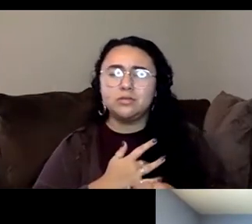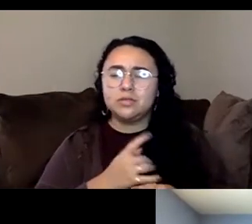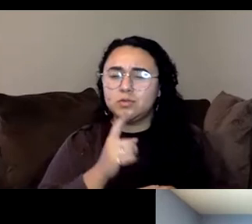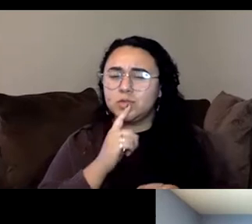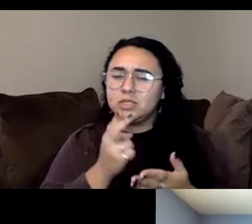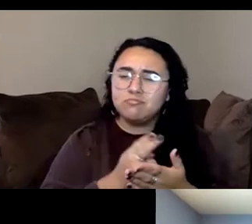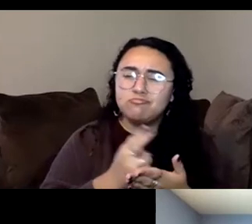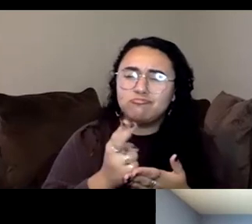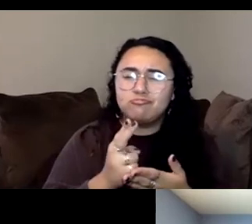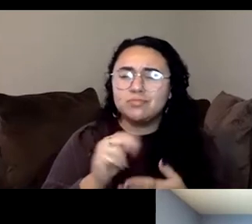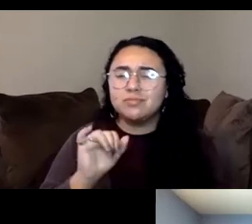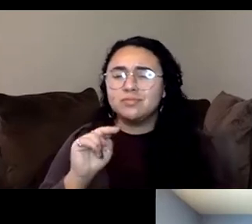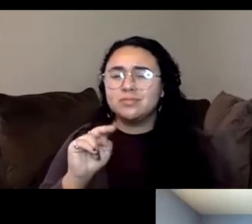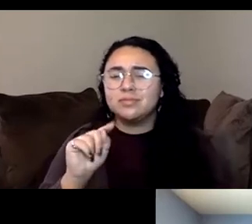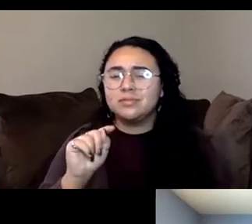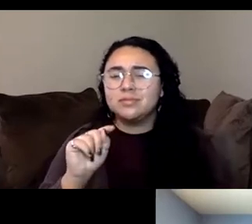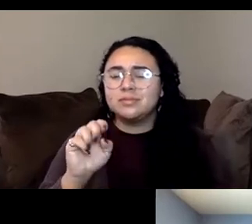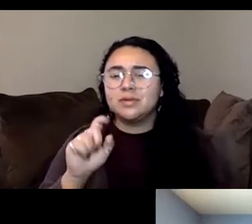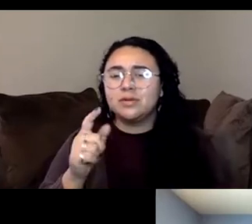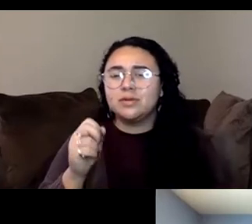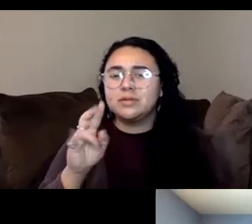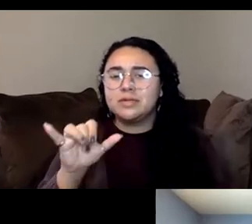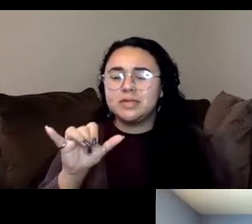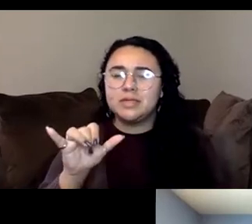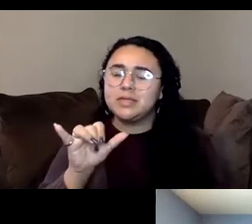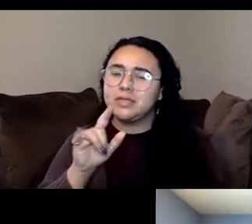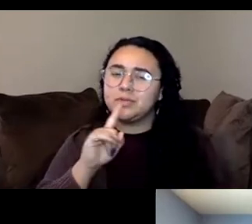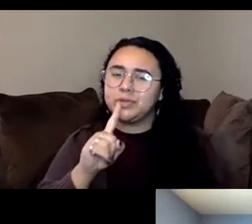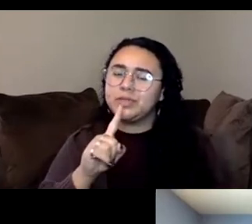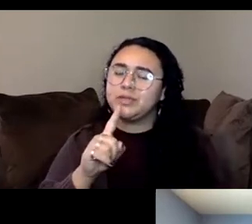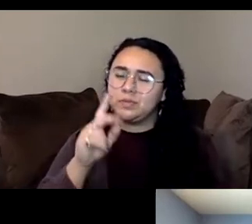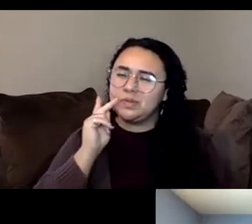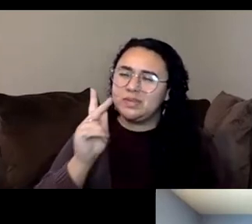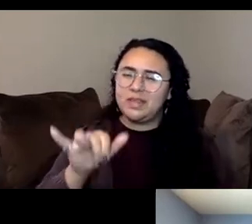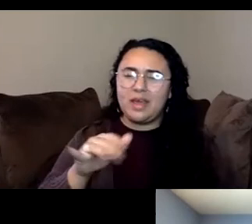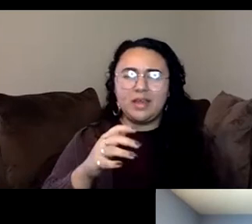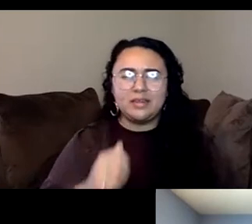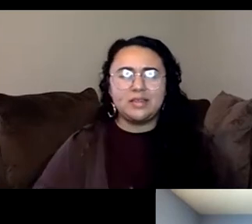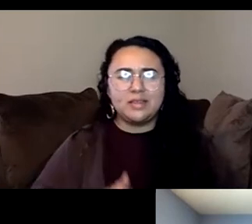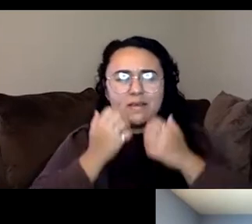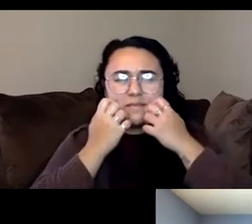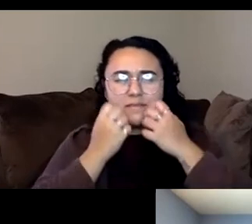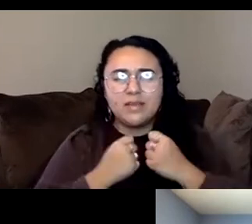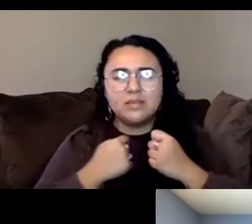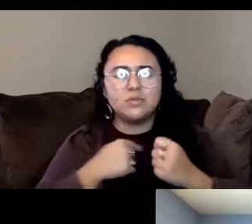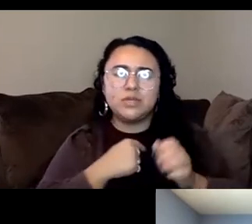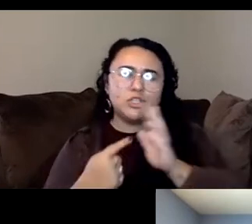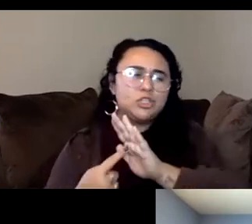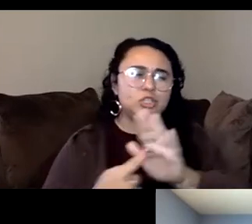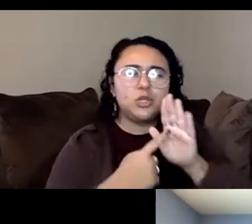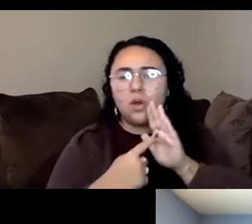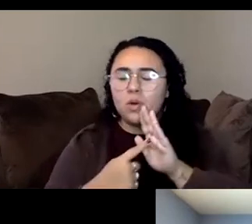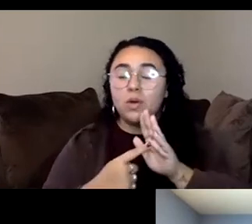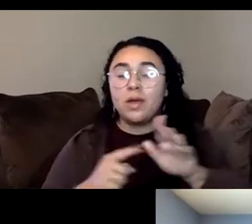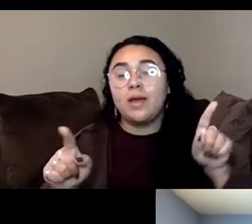integrity. And I love the lived values that we espouse as a family,